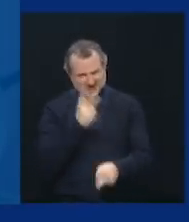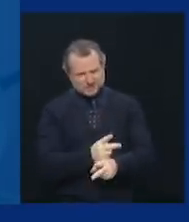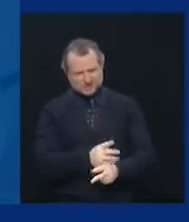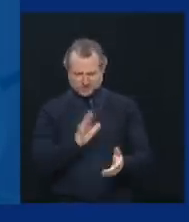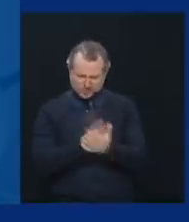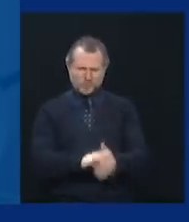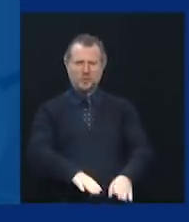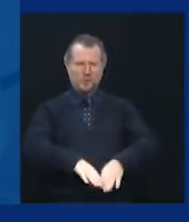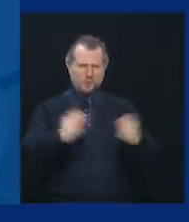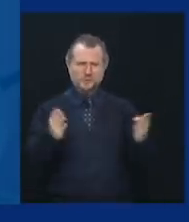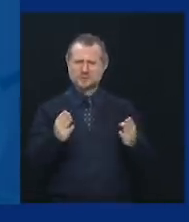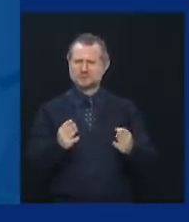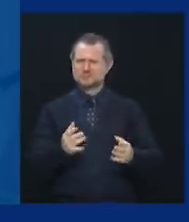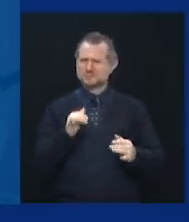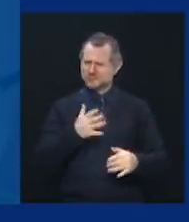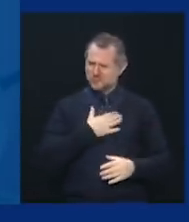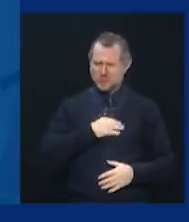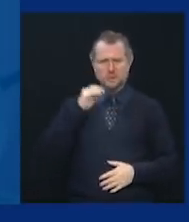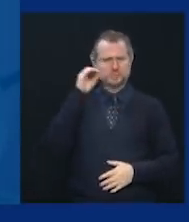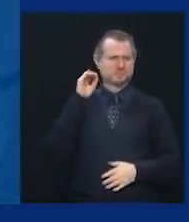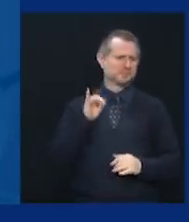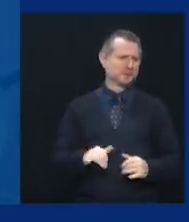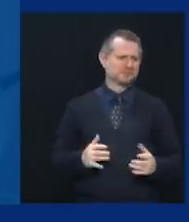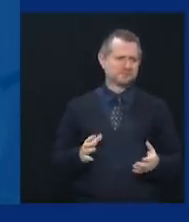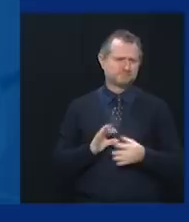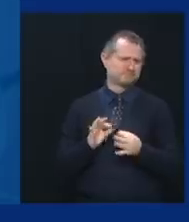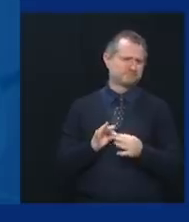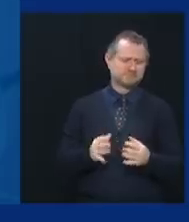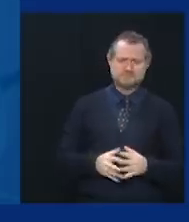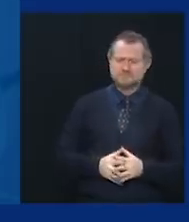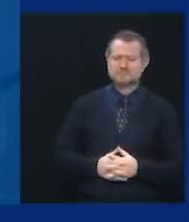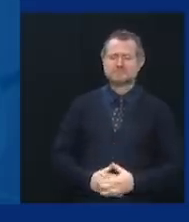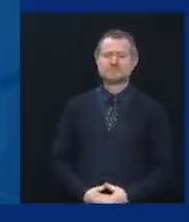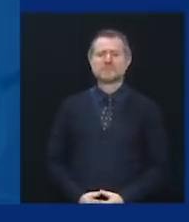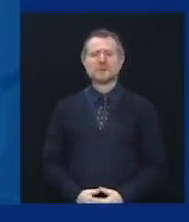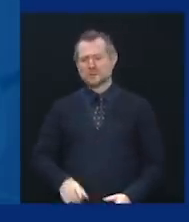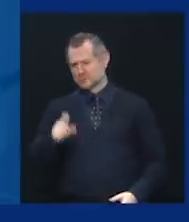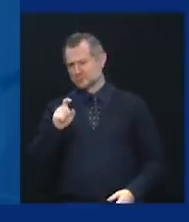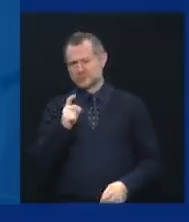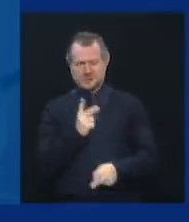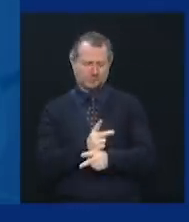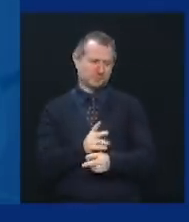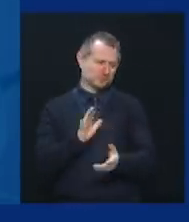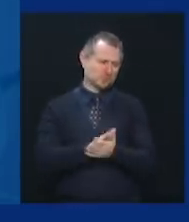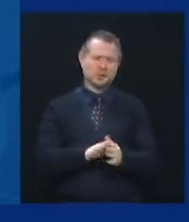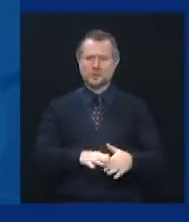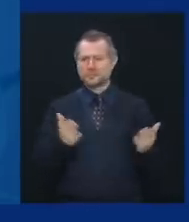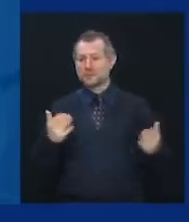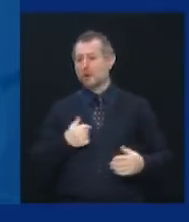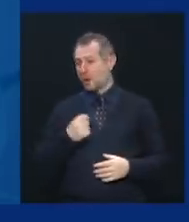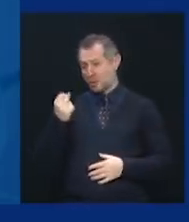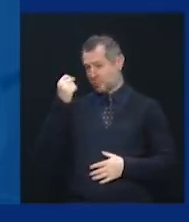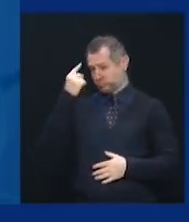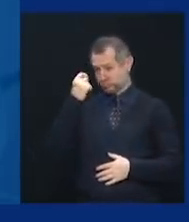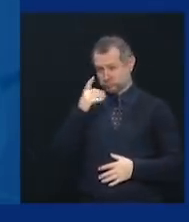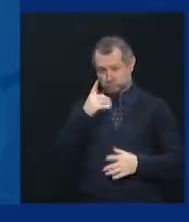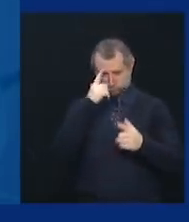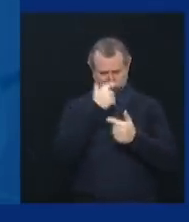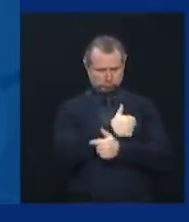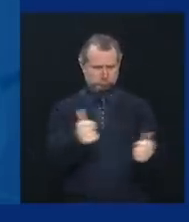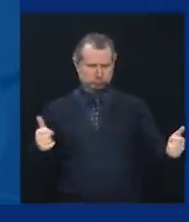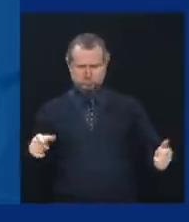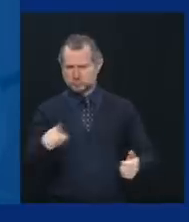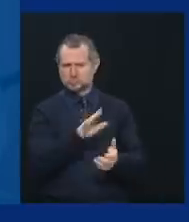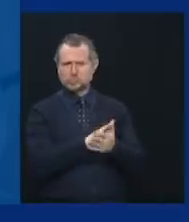opinion, not a fact, my opinion is leave the schools open. But that will be up to the school districts across